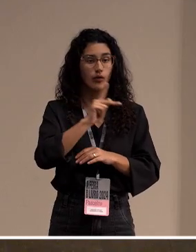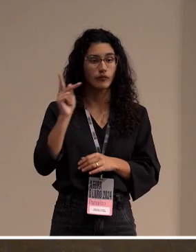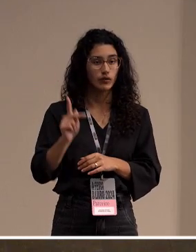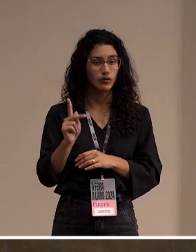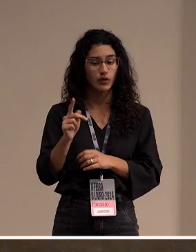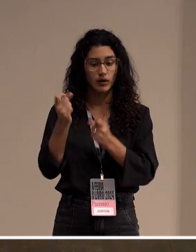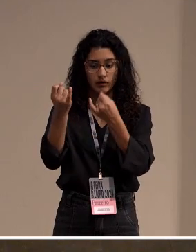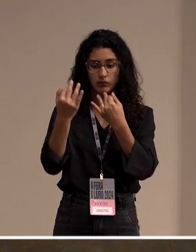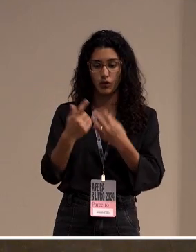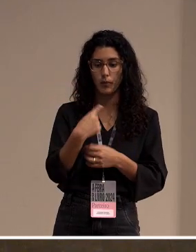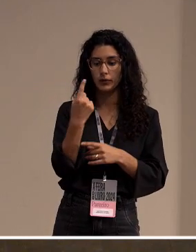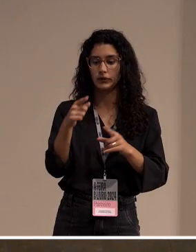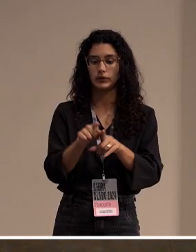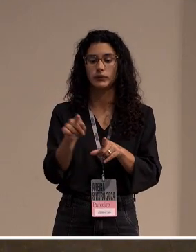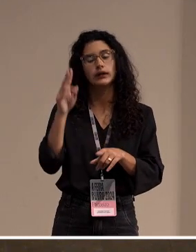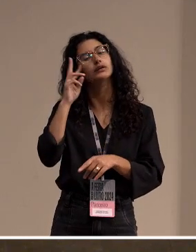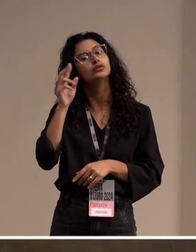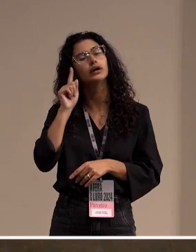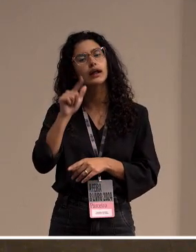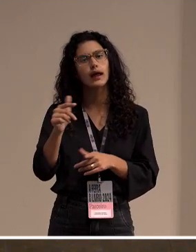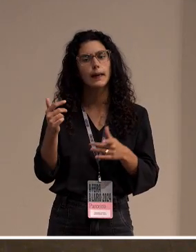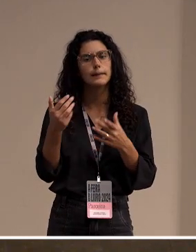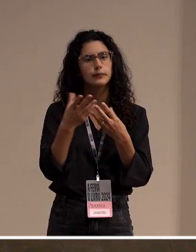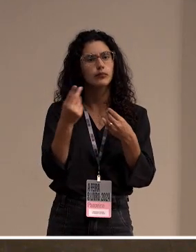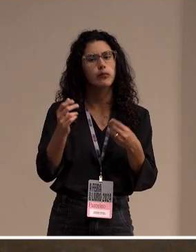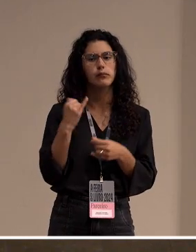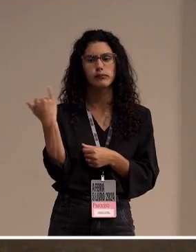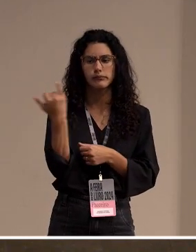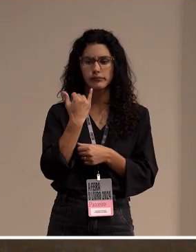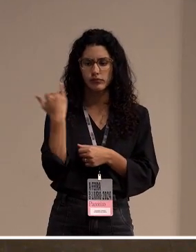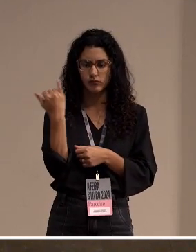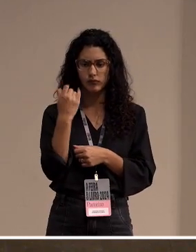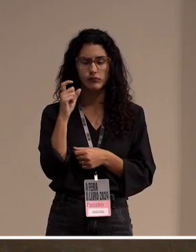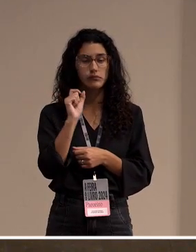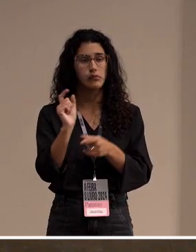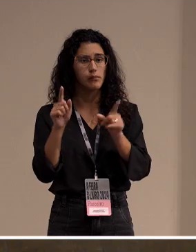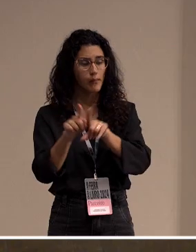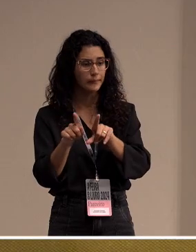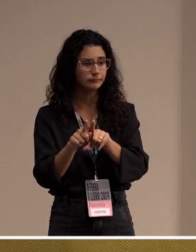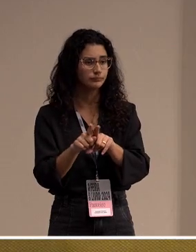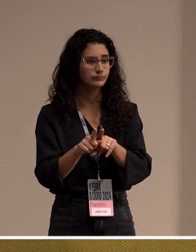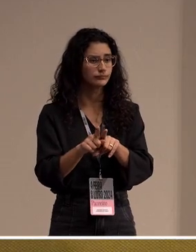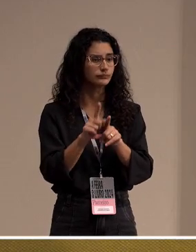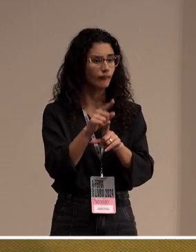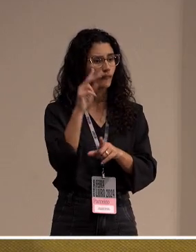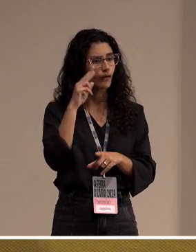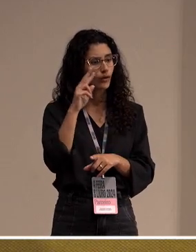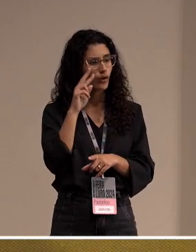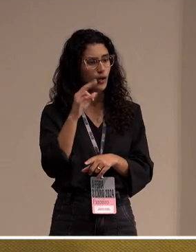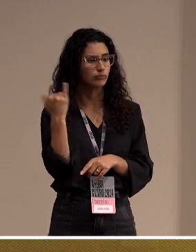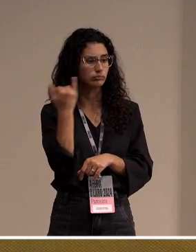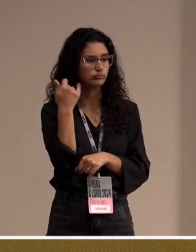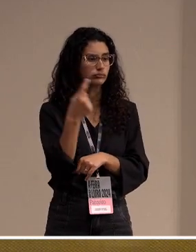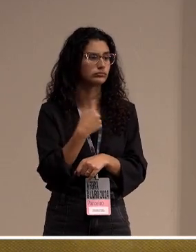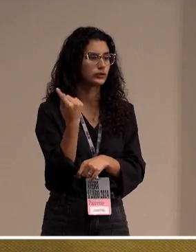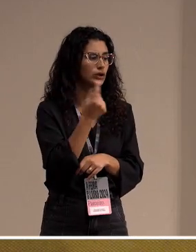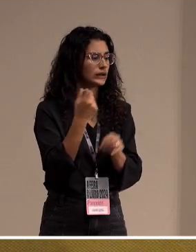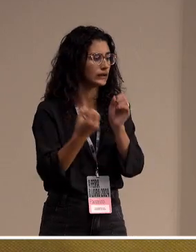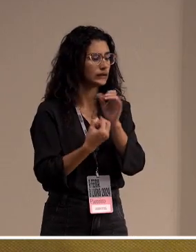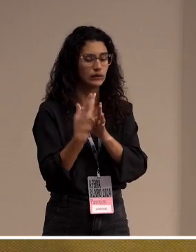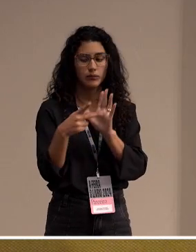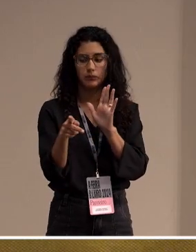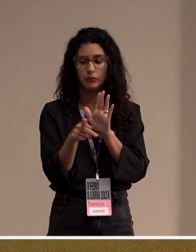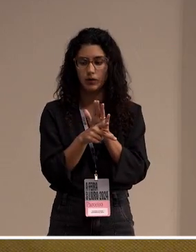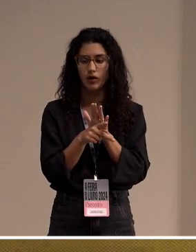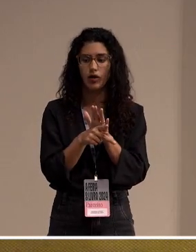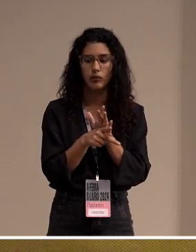They are a source of valuable information for fiction writers like myself. For example, the stories about Harriet